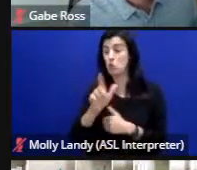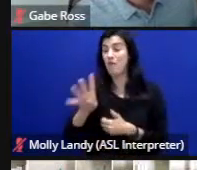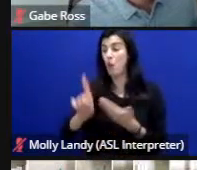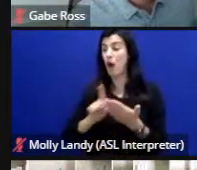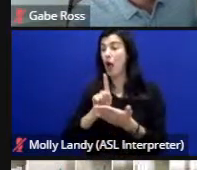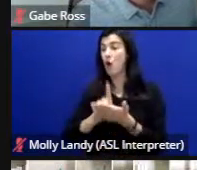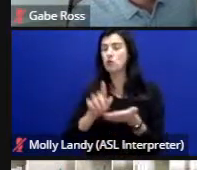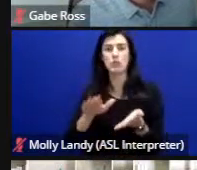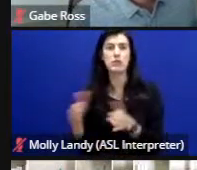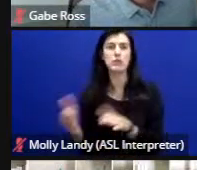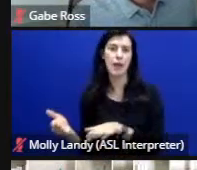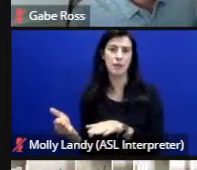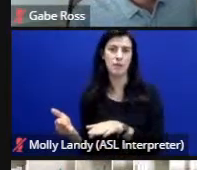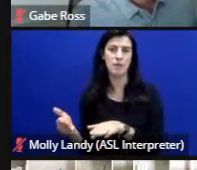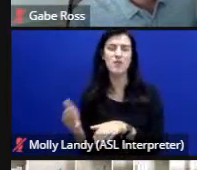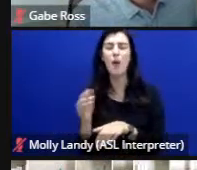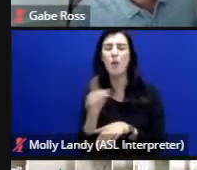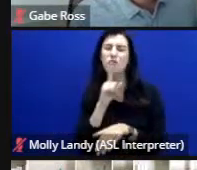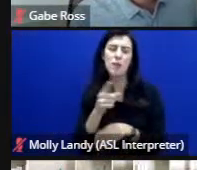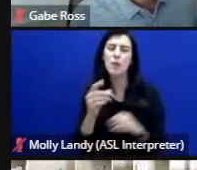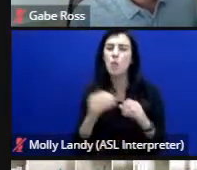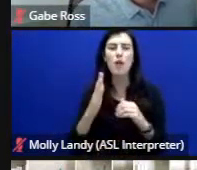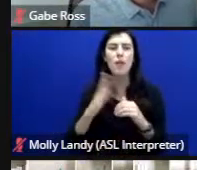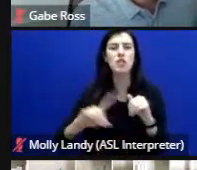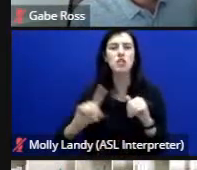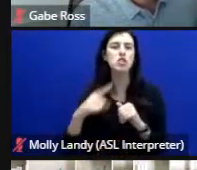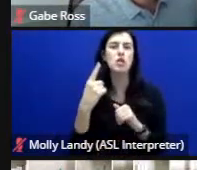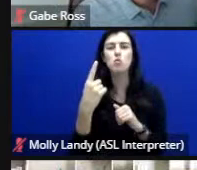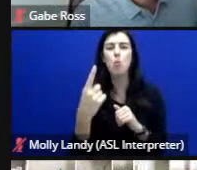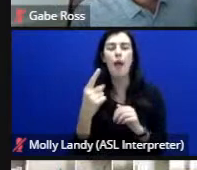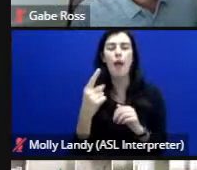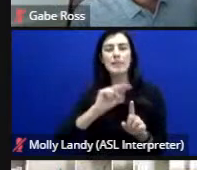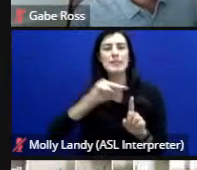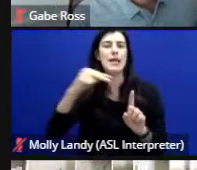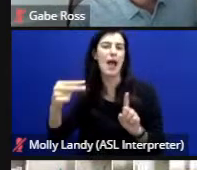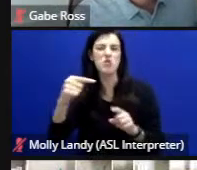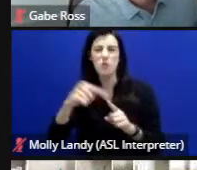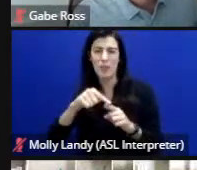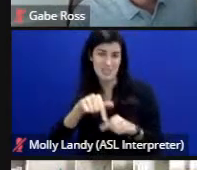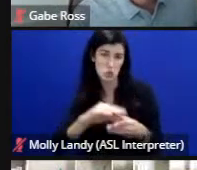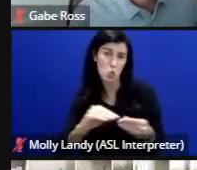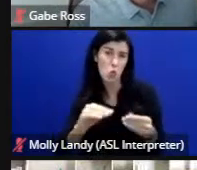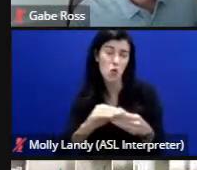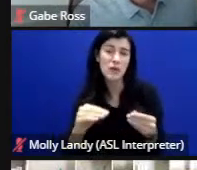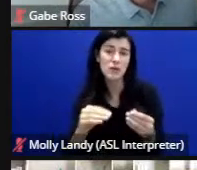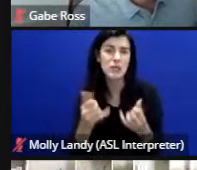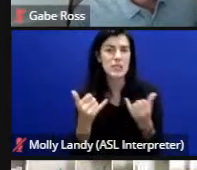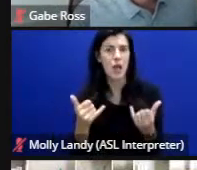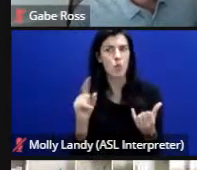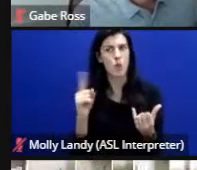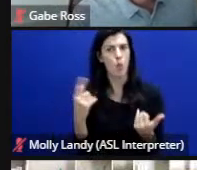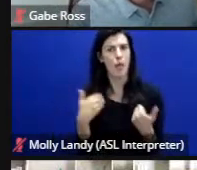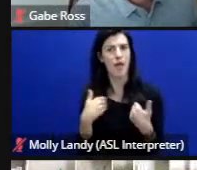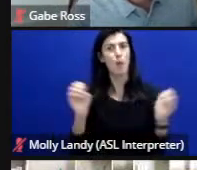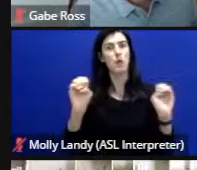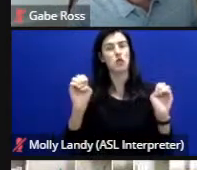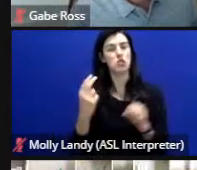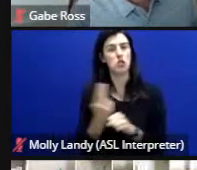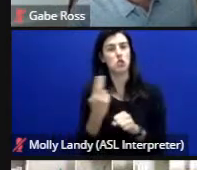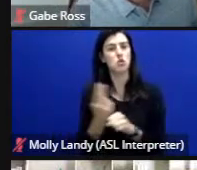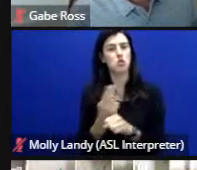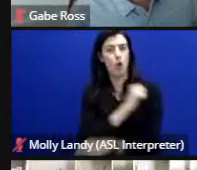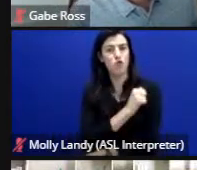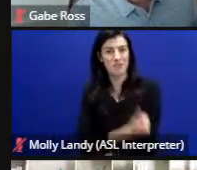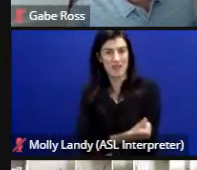than just one side to the story. These vaccines are under an emergency use authorization only, and regardless of what the